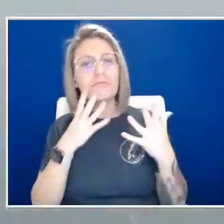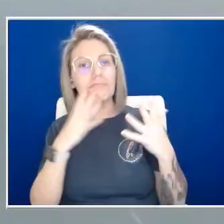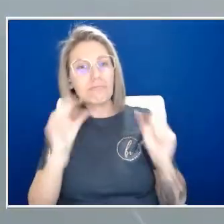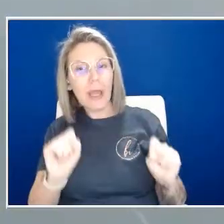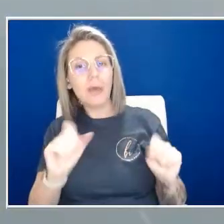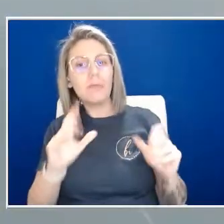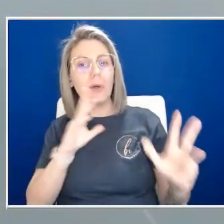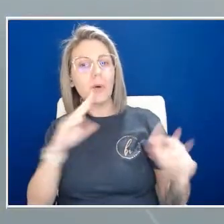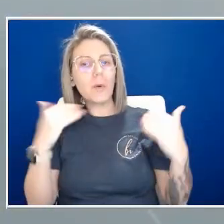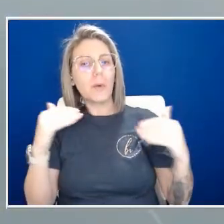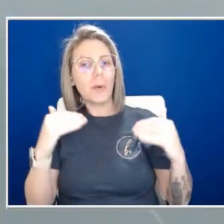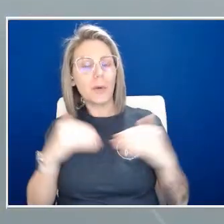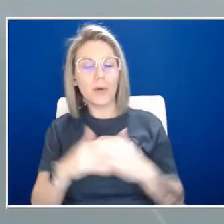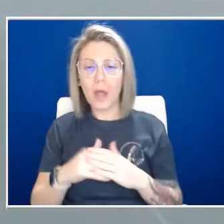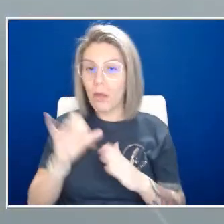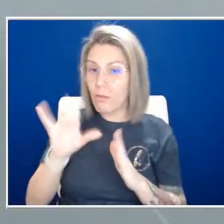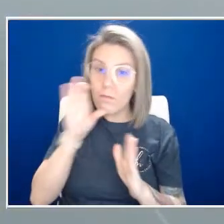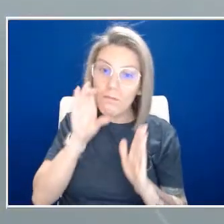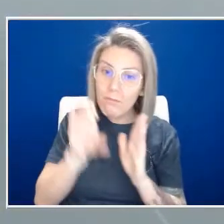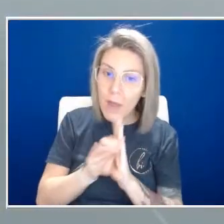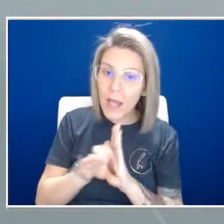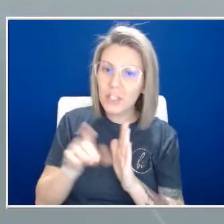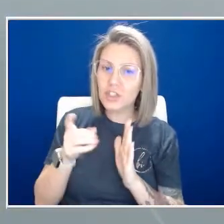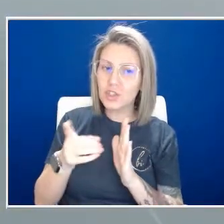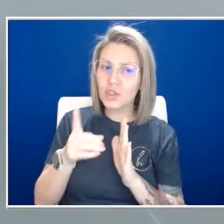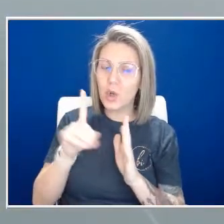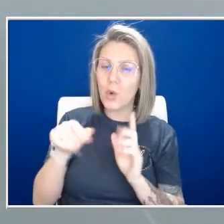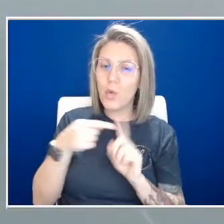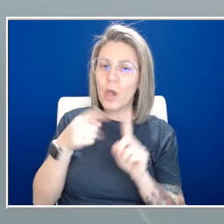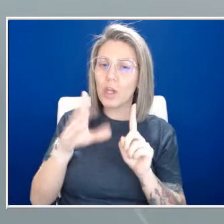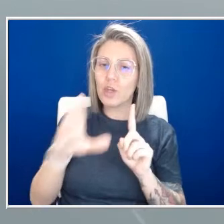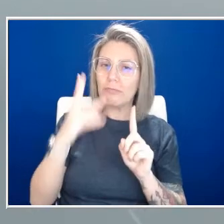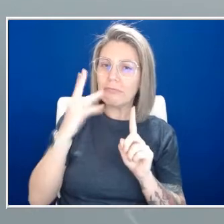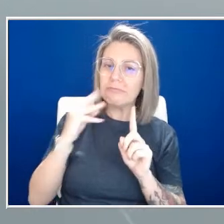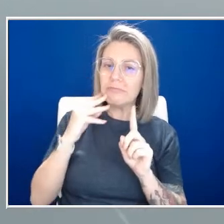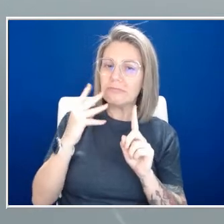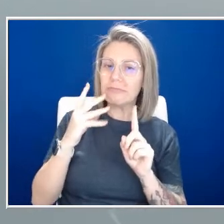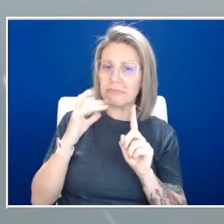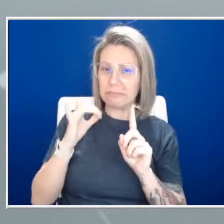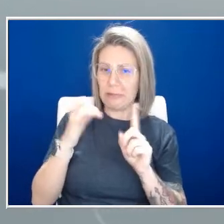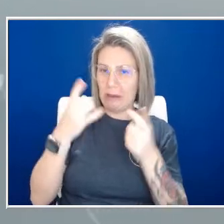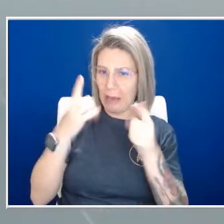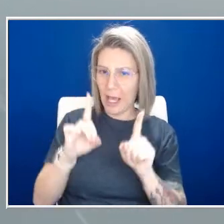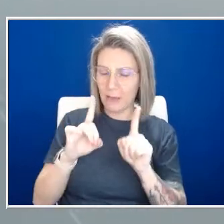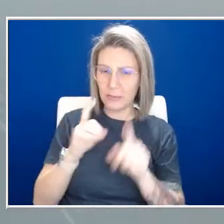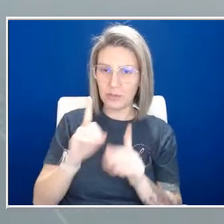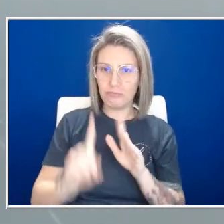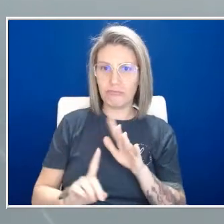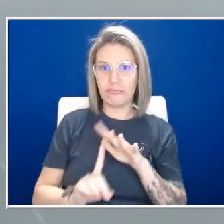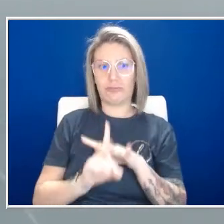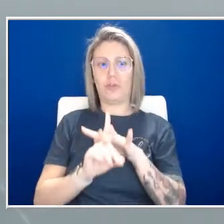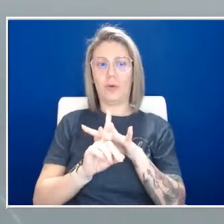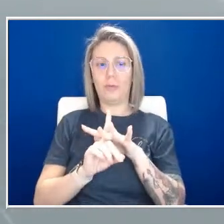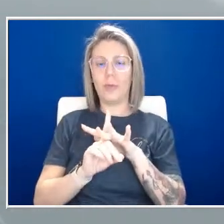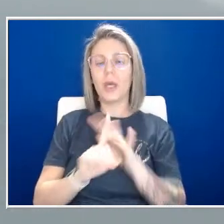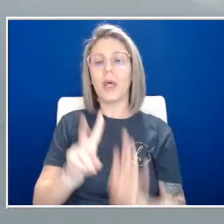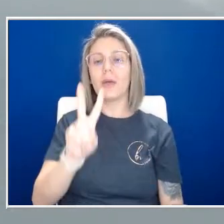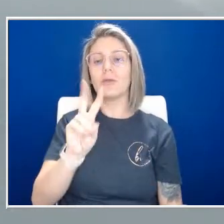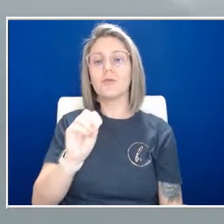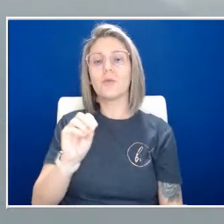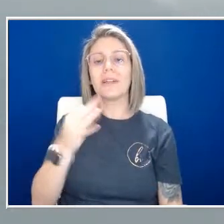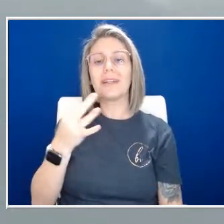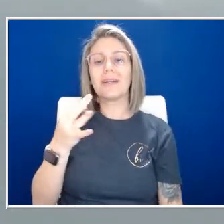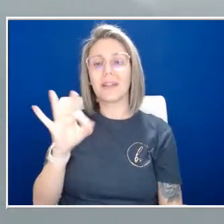picture was taken as far as your journey. When did this appear? That was in 2019.